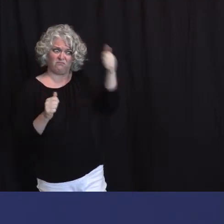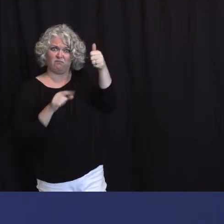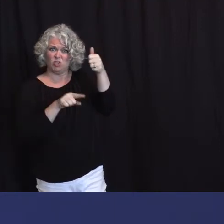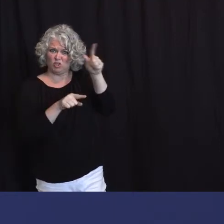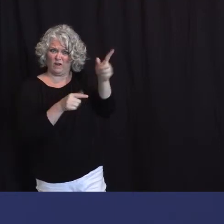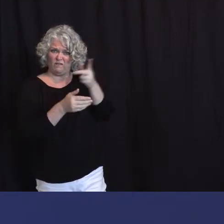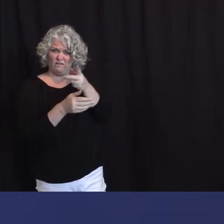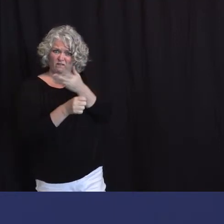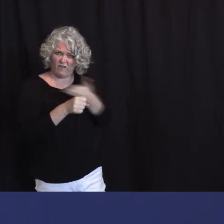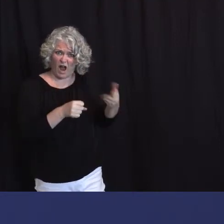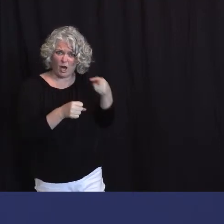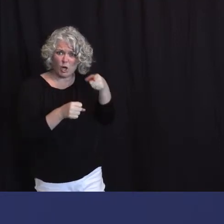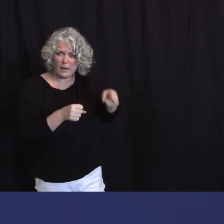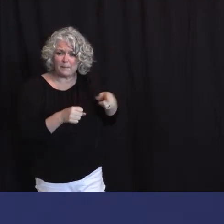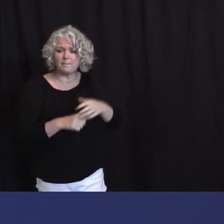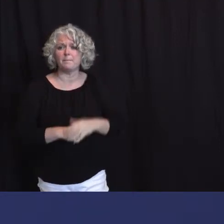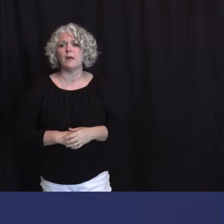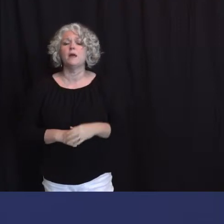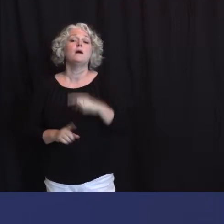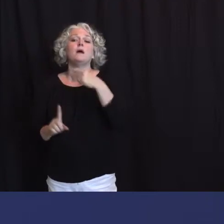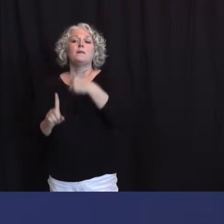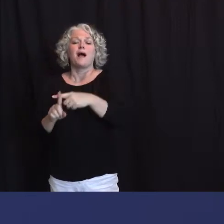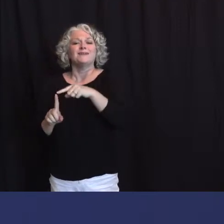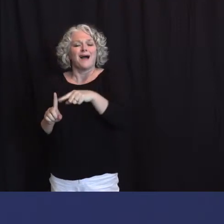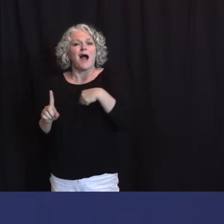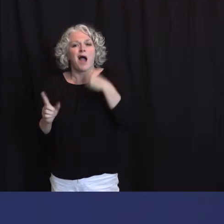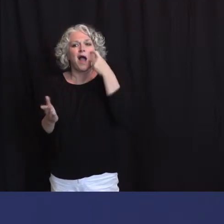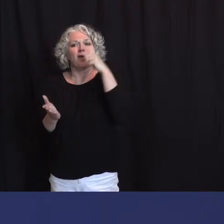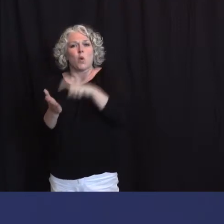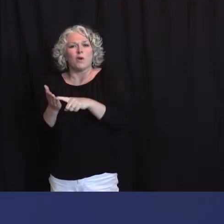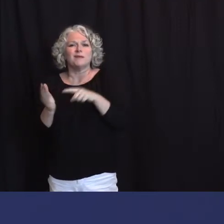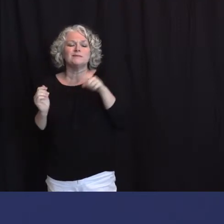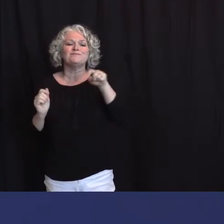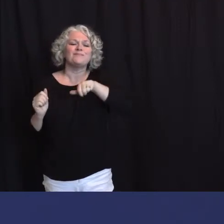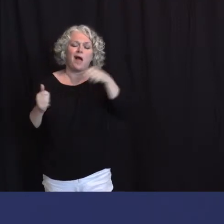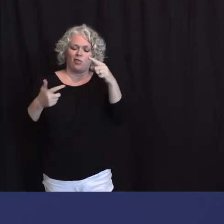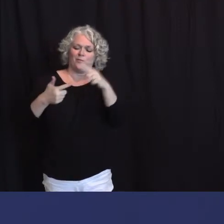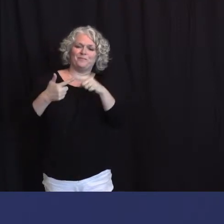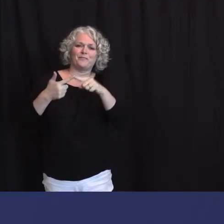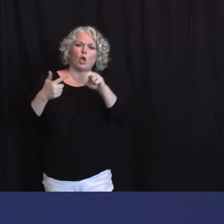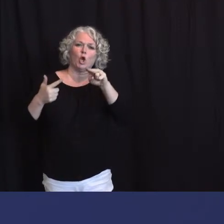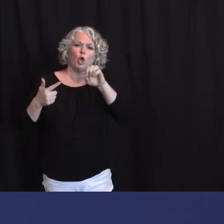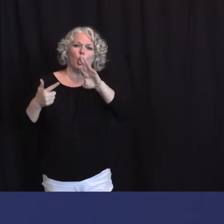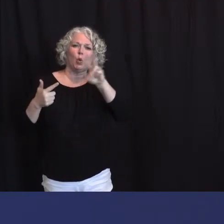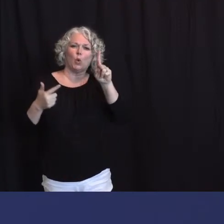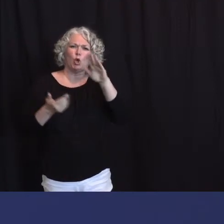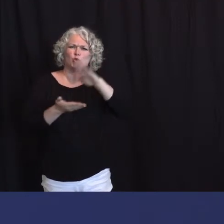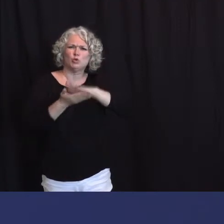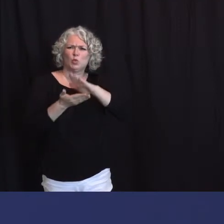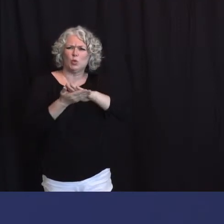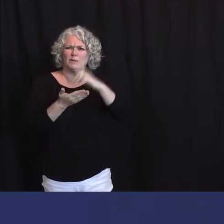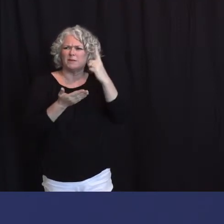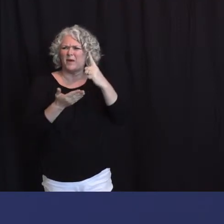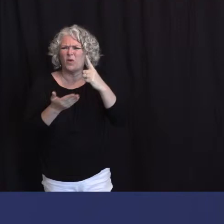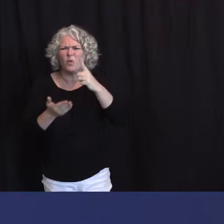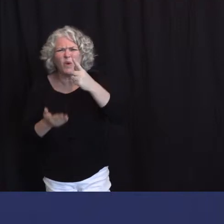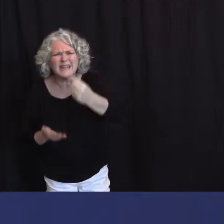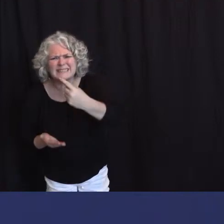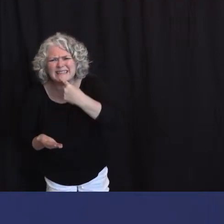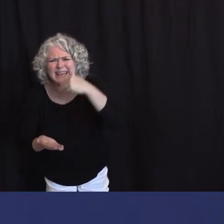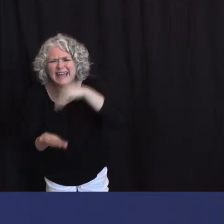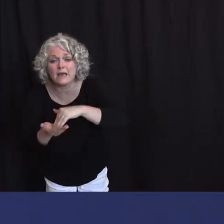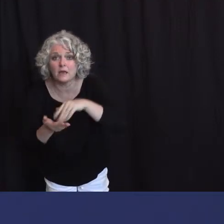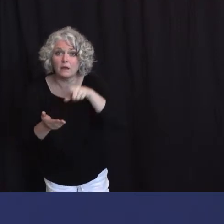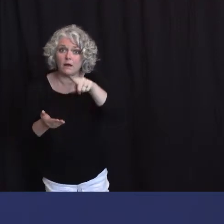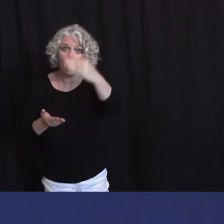COVID classroom air ozone cleaners? A few reports mention Newark schools and their reports on that. So one more time on that one? Are